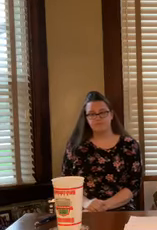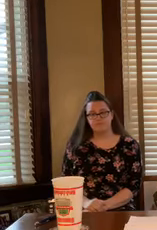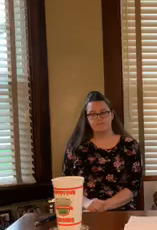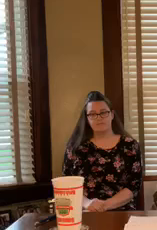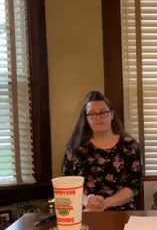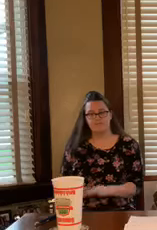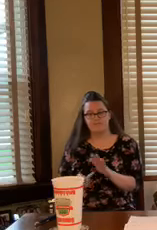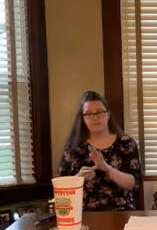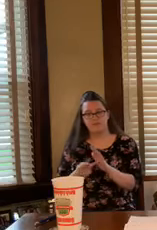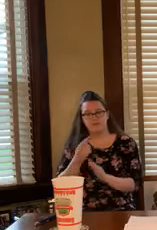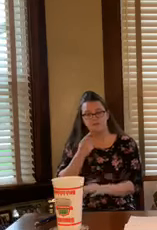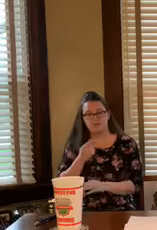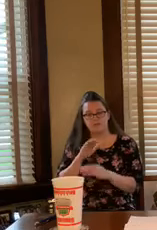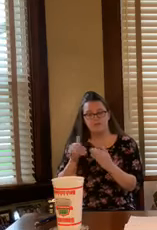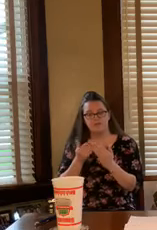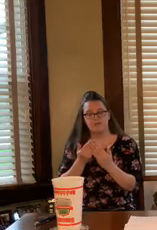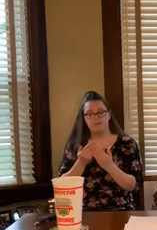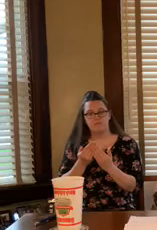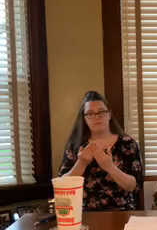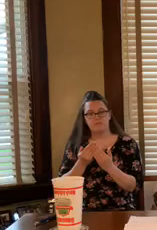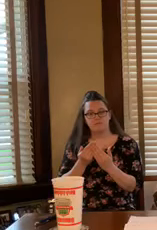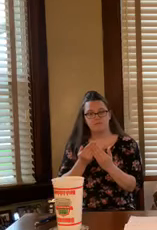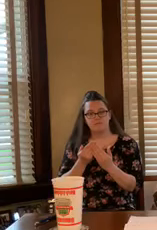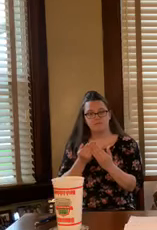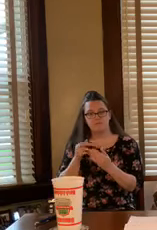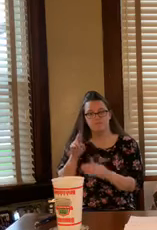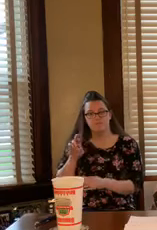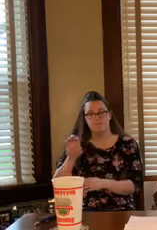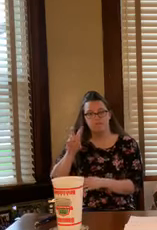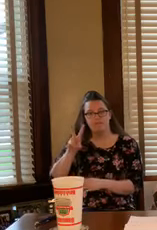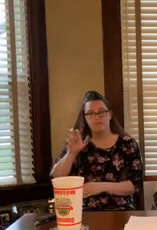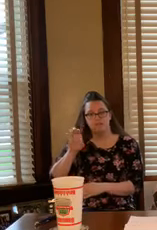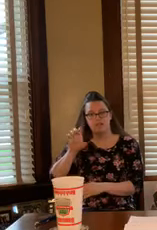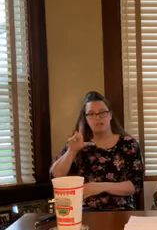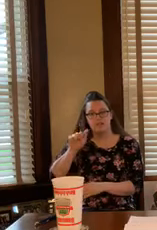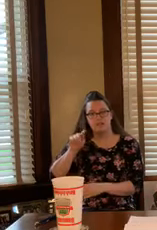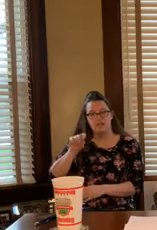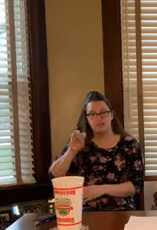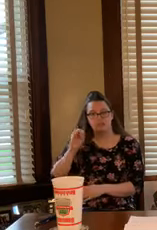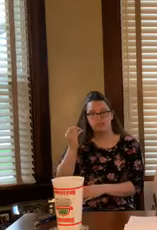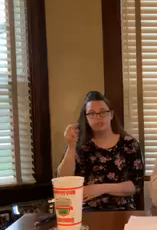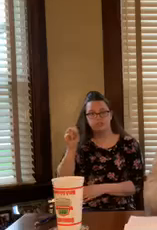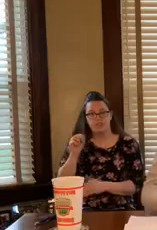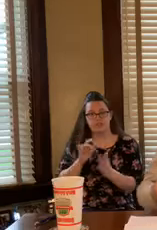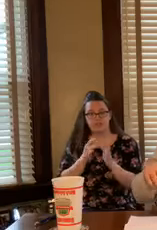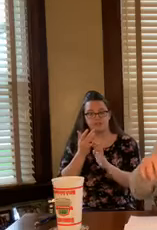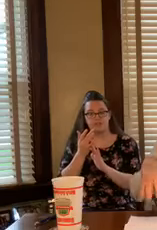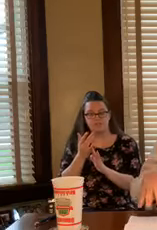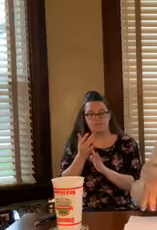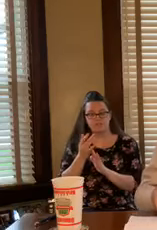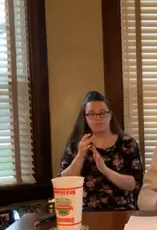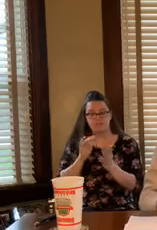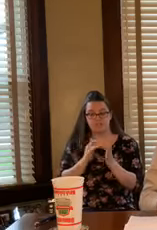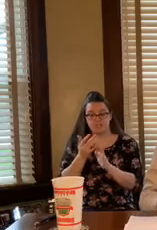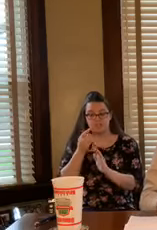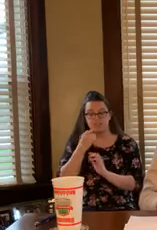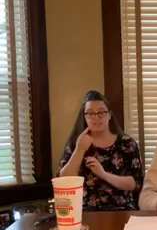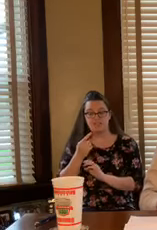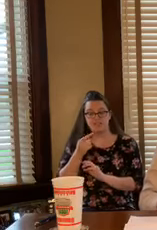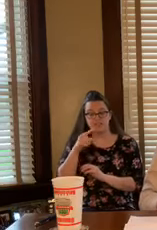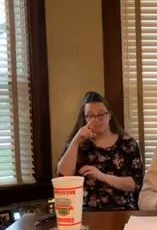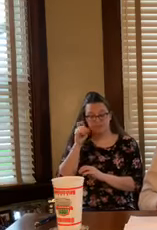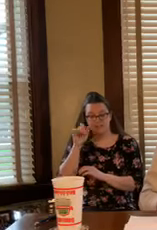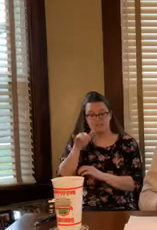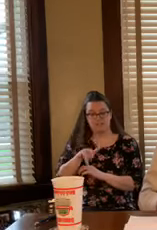Peter just told them all the revelation of Jesus. Remember, Jesus said that because of this revelation, I'm